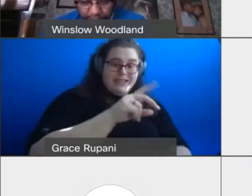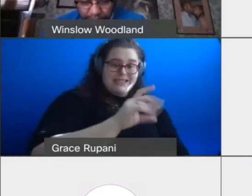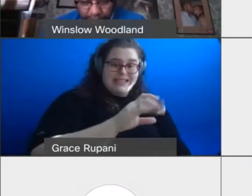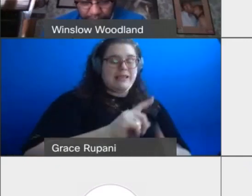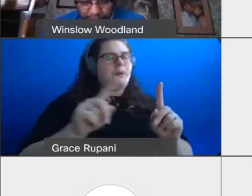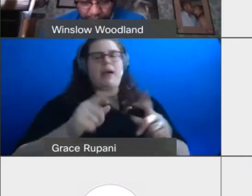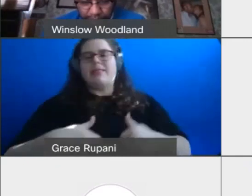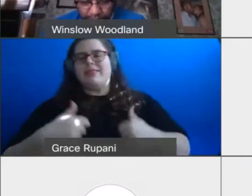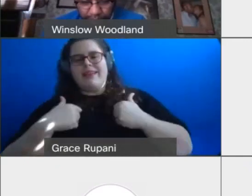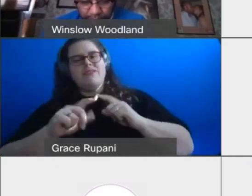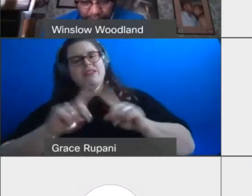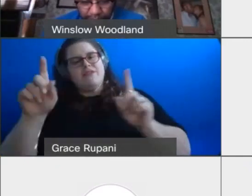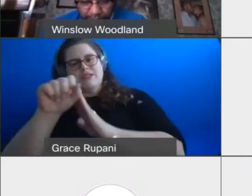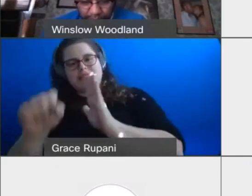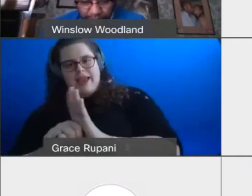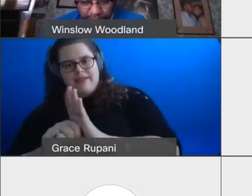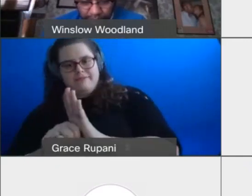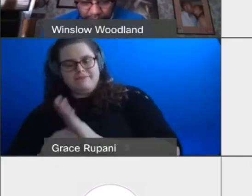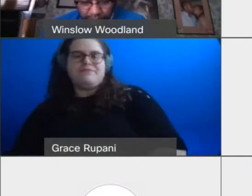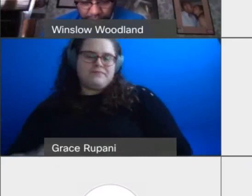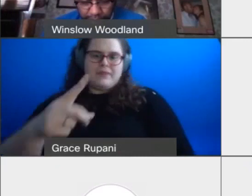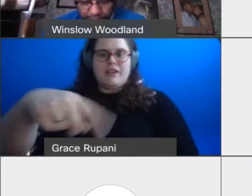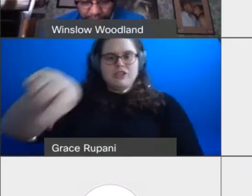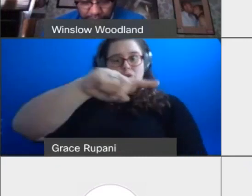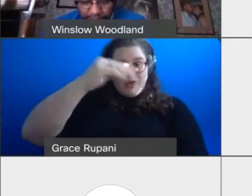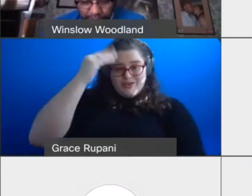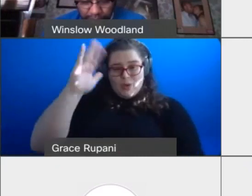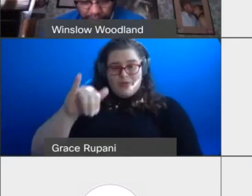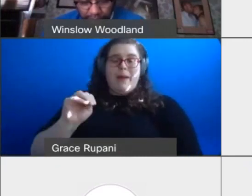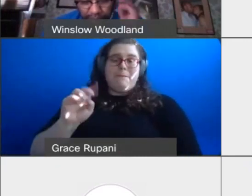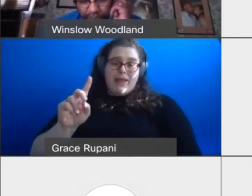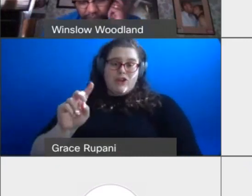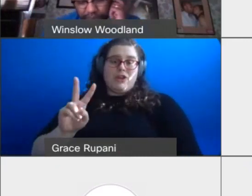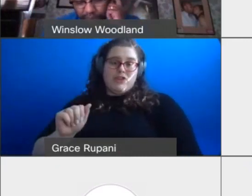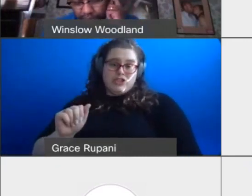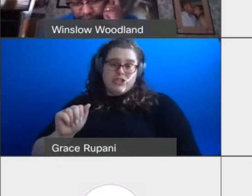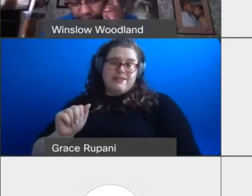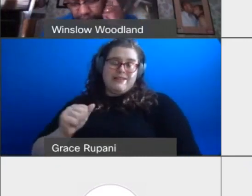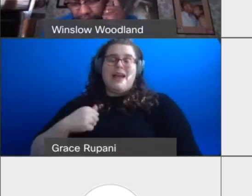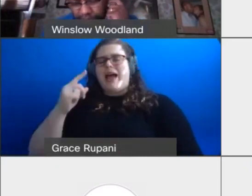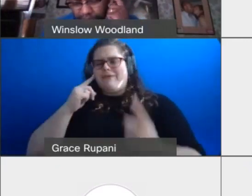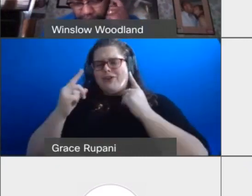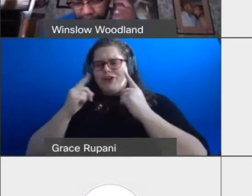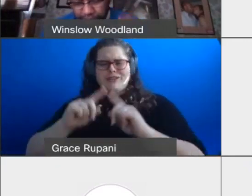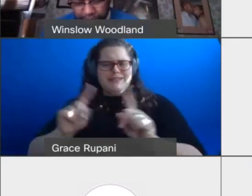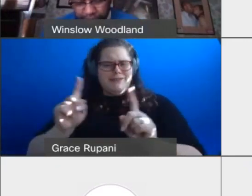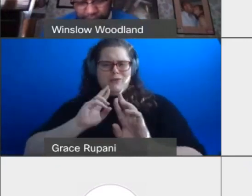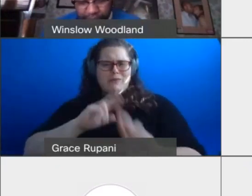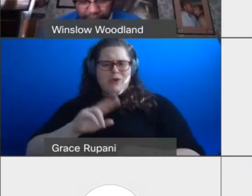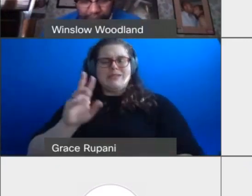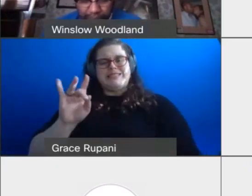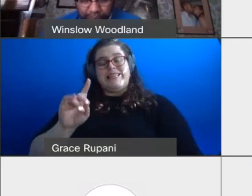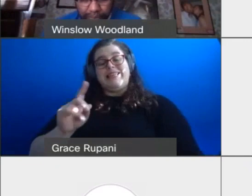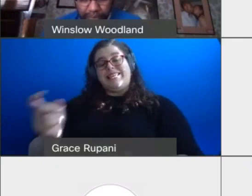aware, Maryland and Virginia both did, I've heard different reports of this, give or lend